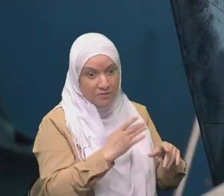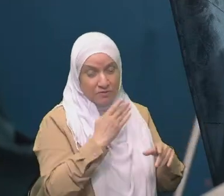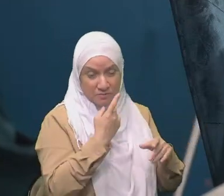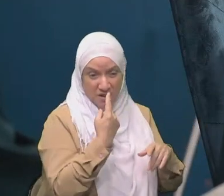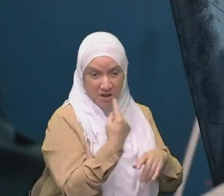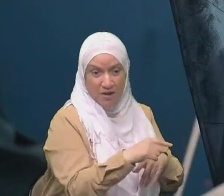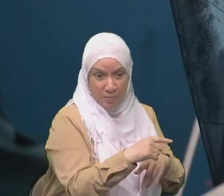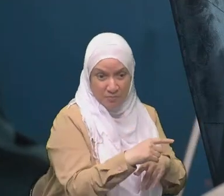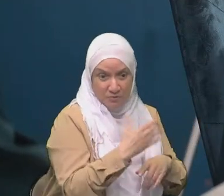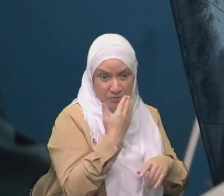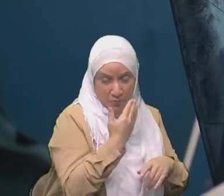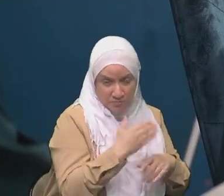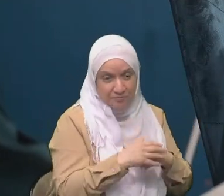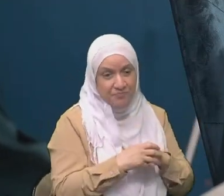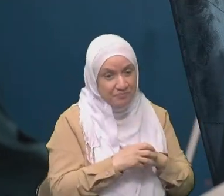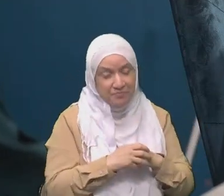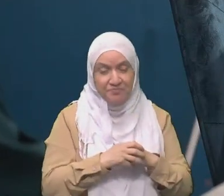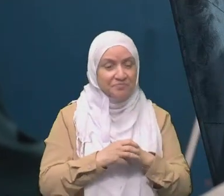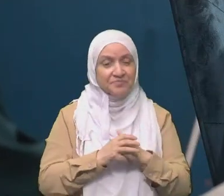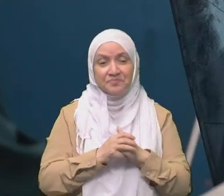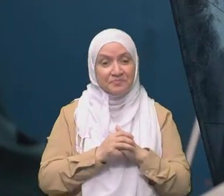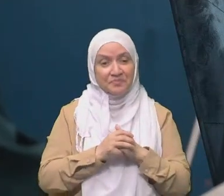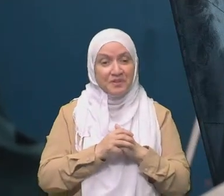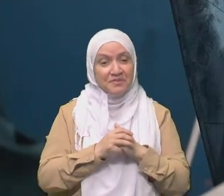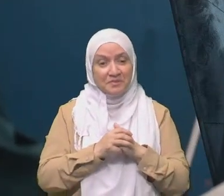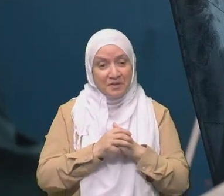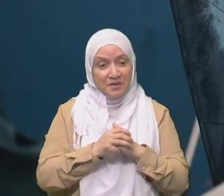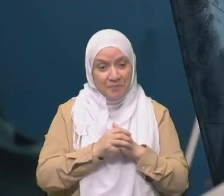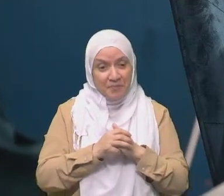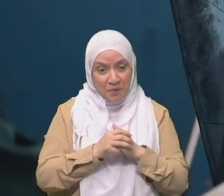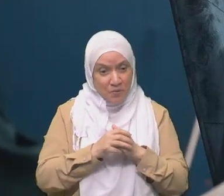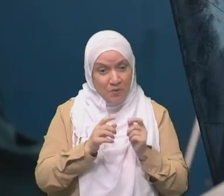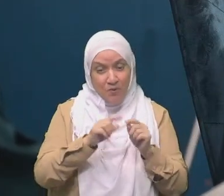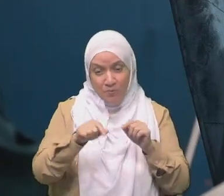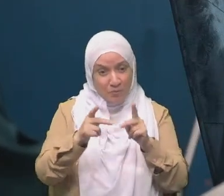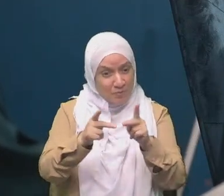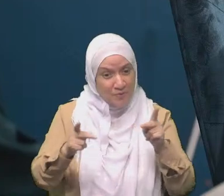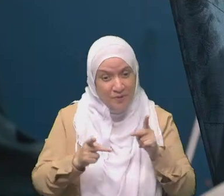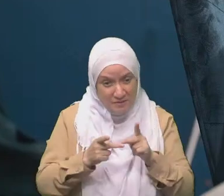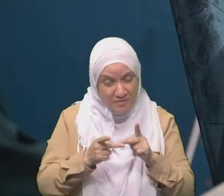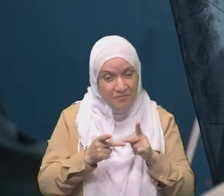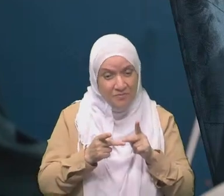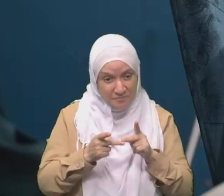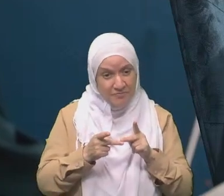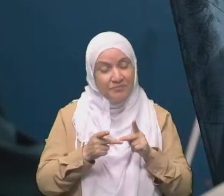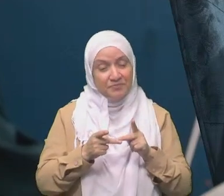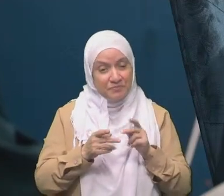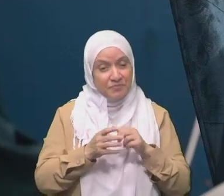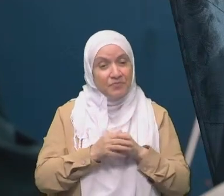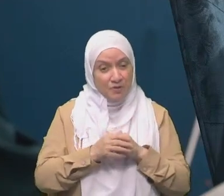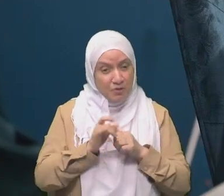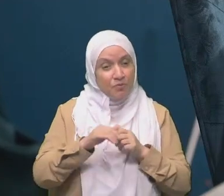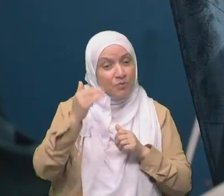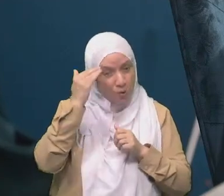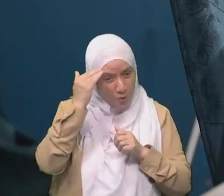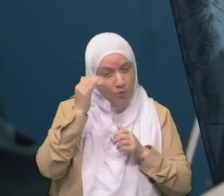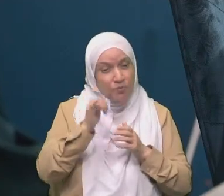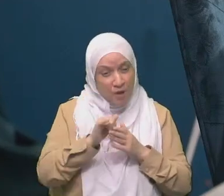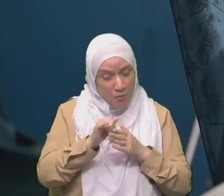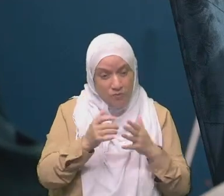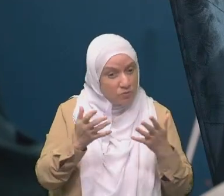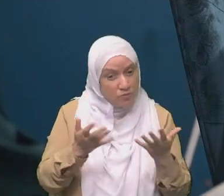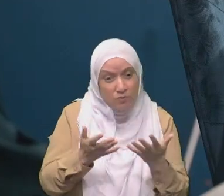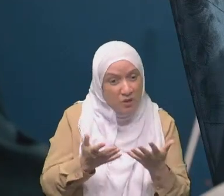Walking around in a place that you're not supposed to be in the first place is also wrong. We know what is wrong. We know that this is wrong.